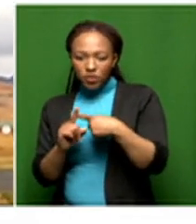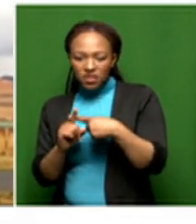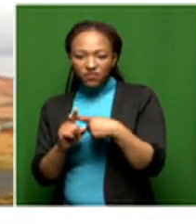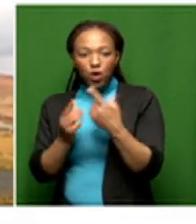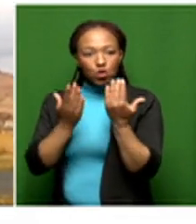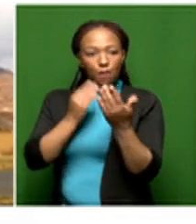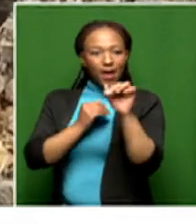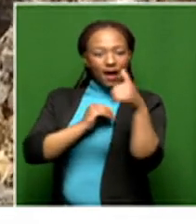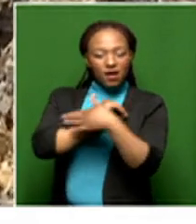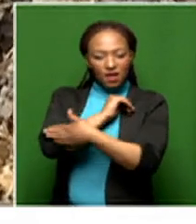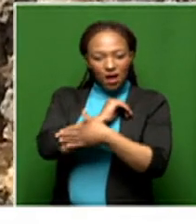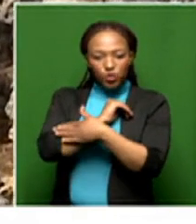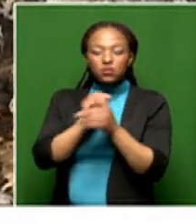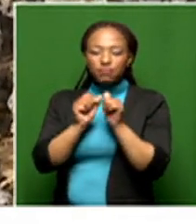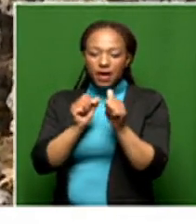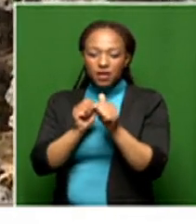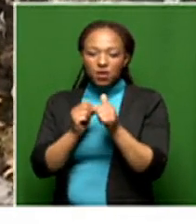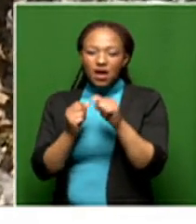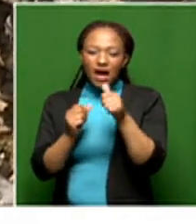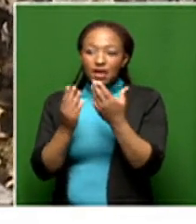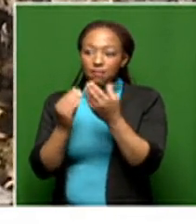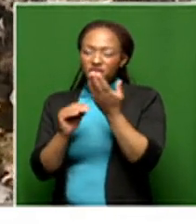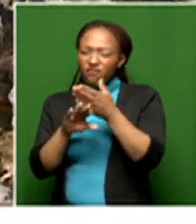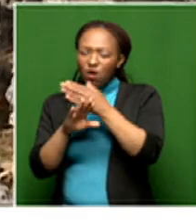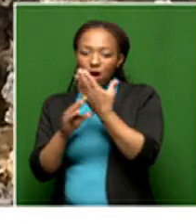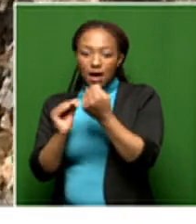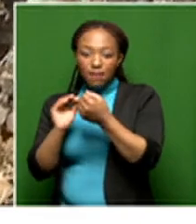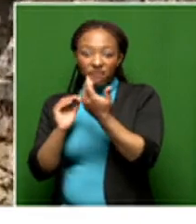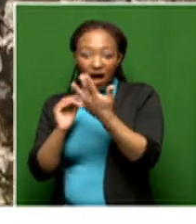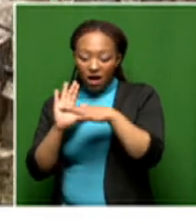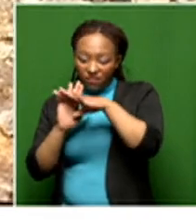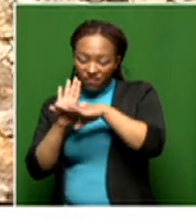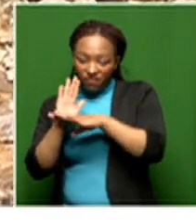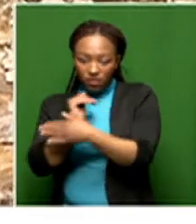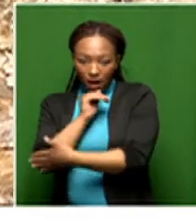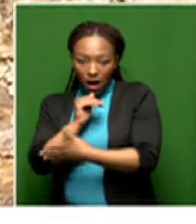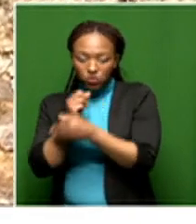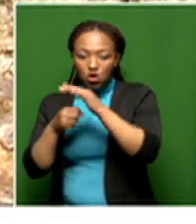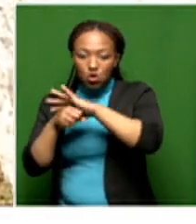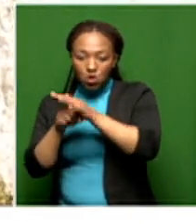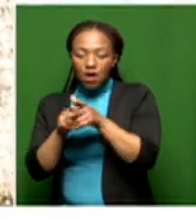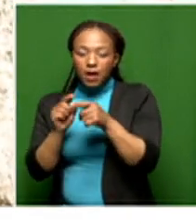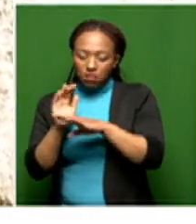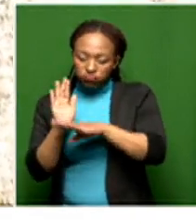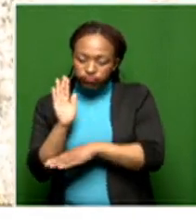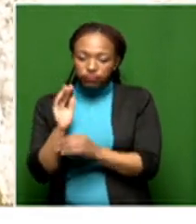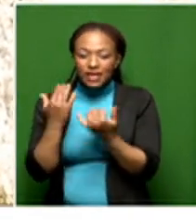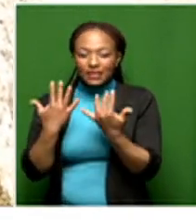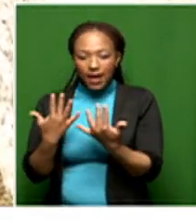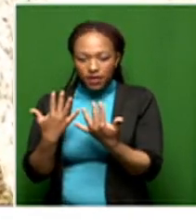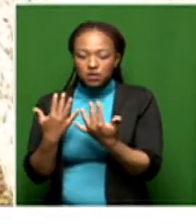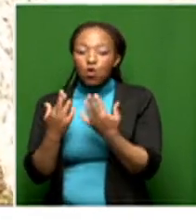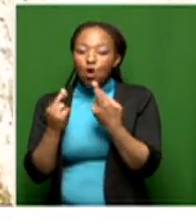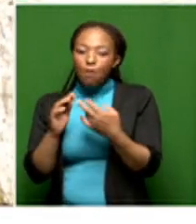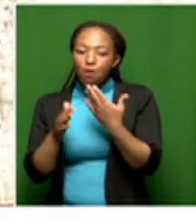other countries. At some stage we're number 5, I think now we're number 10, and essentially want to come down that line. The industry